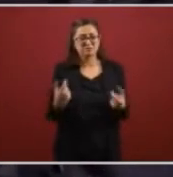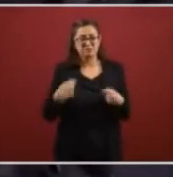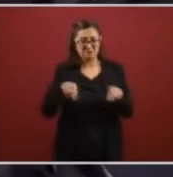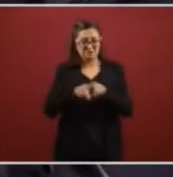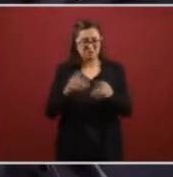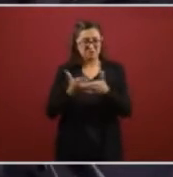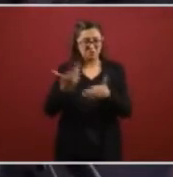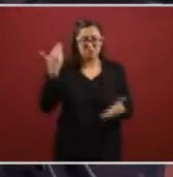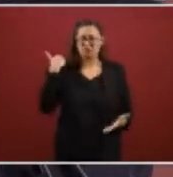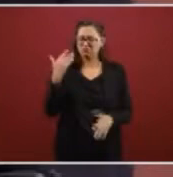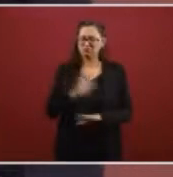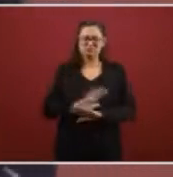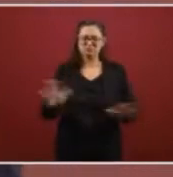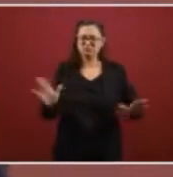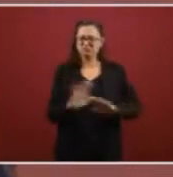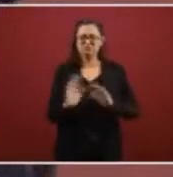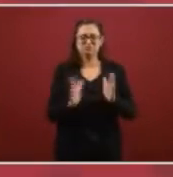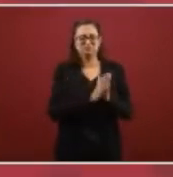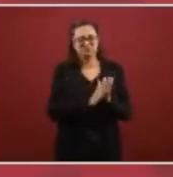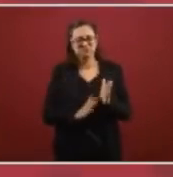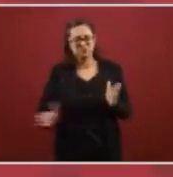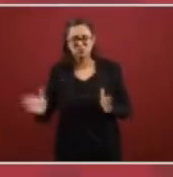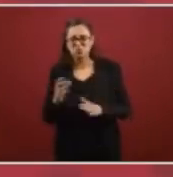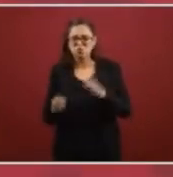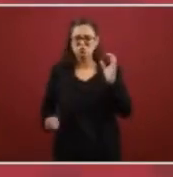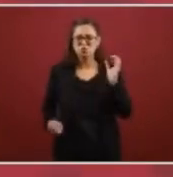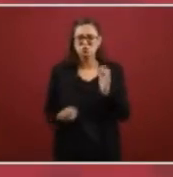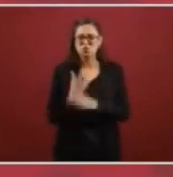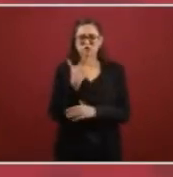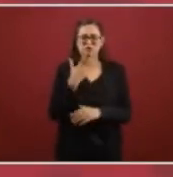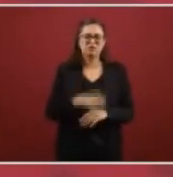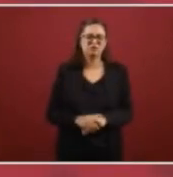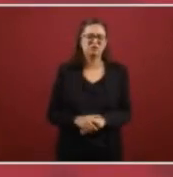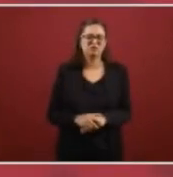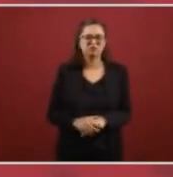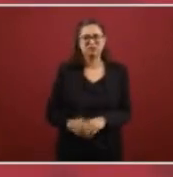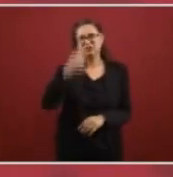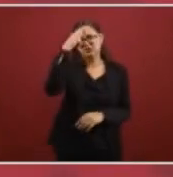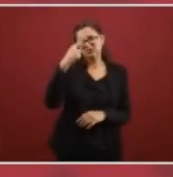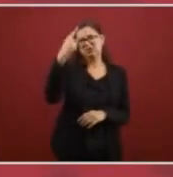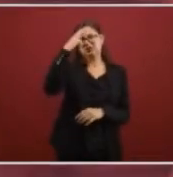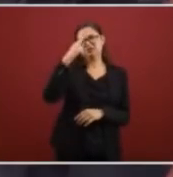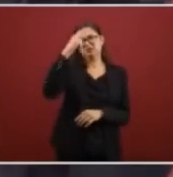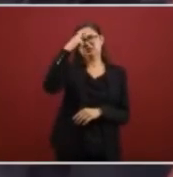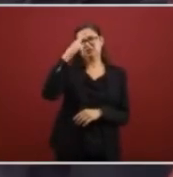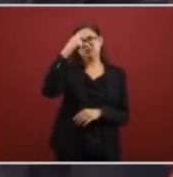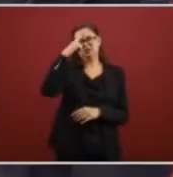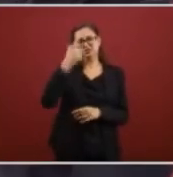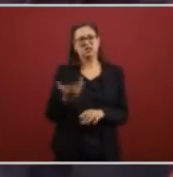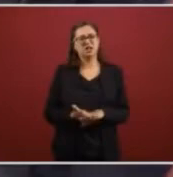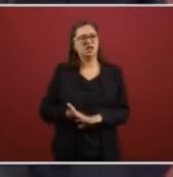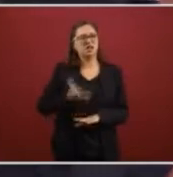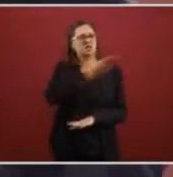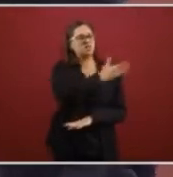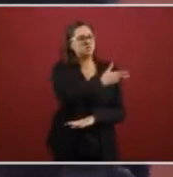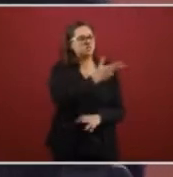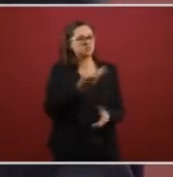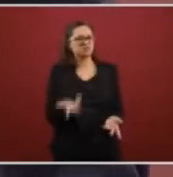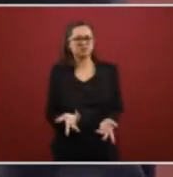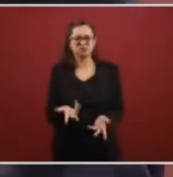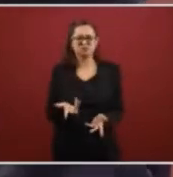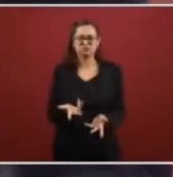It's not the same as before. How are we going to be anchoring ourselves in the